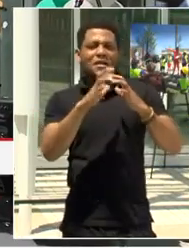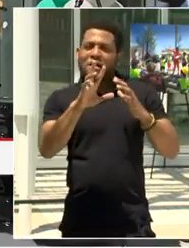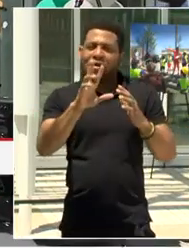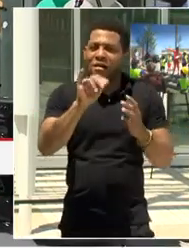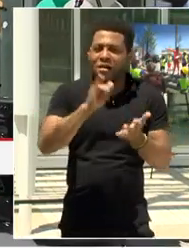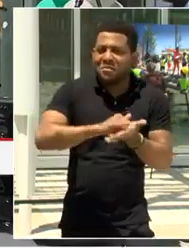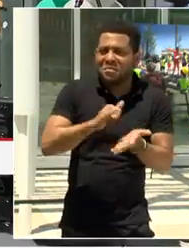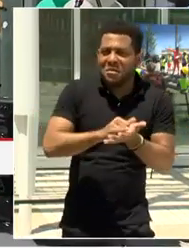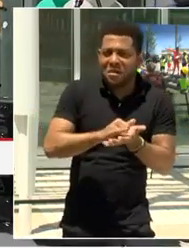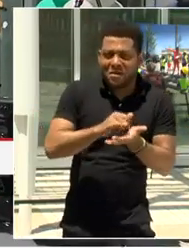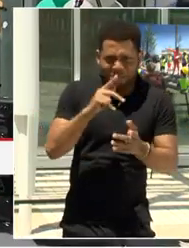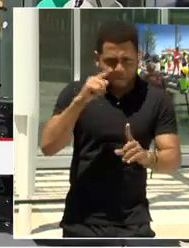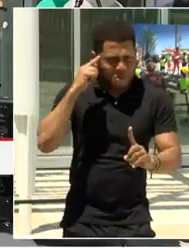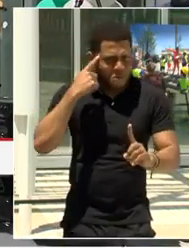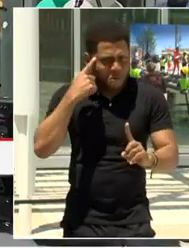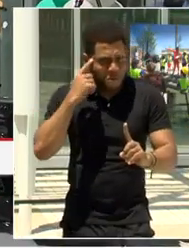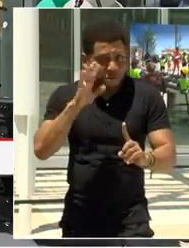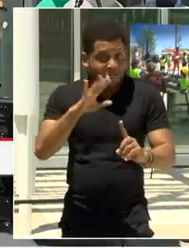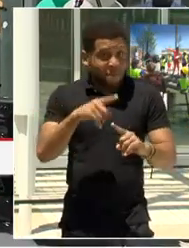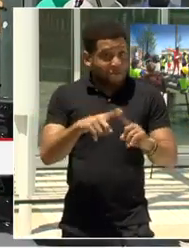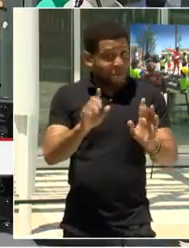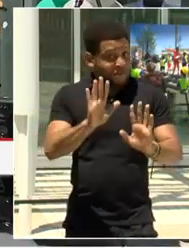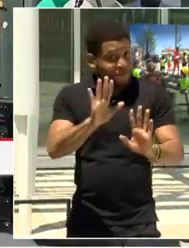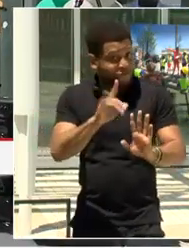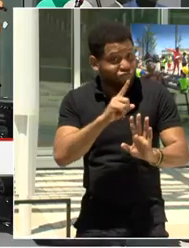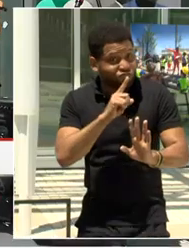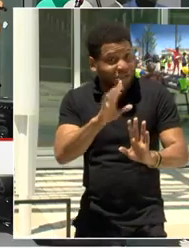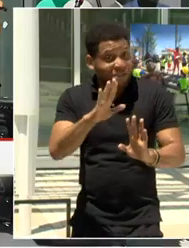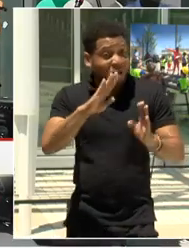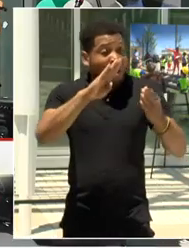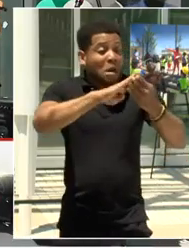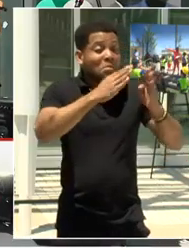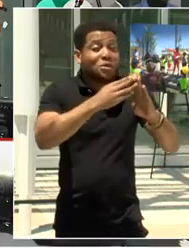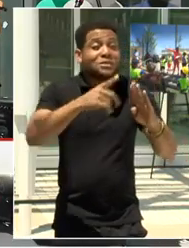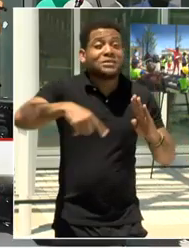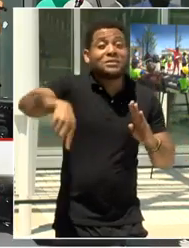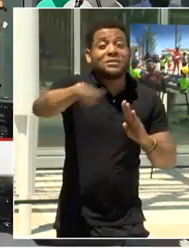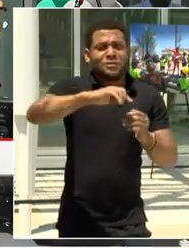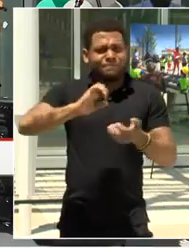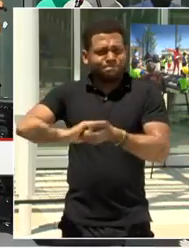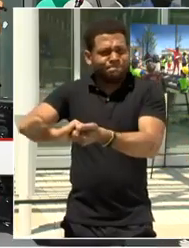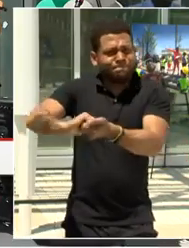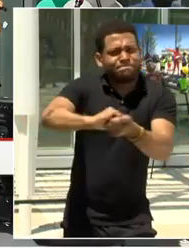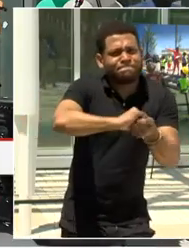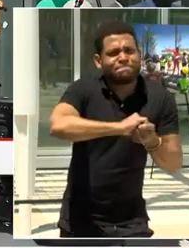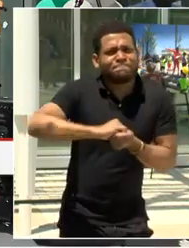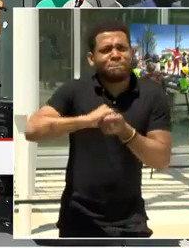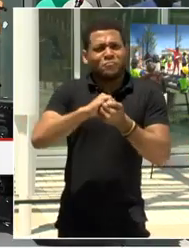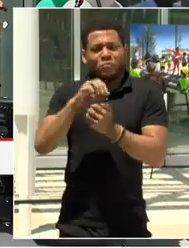by engaging with the neighbors and bringing the Ward 5 community together,